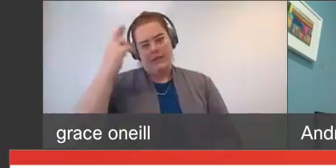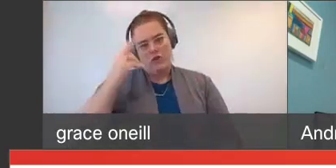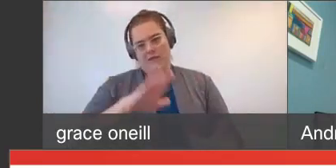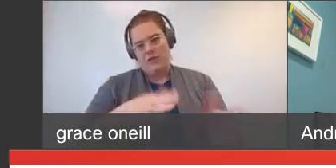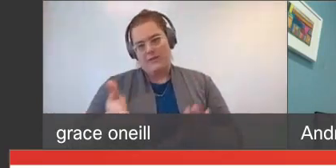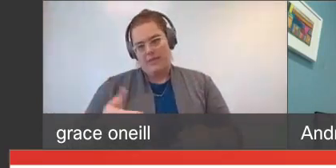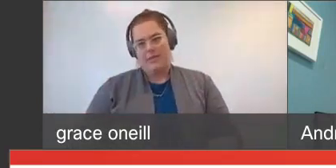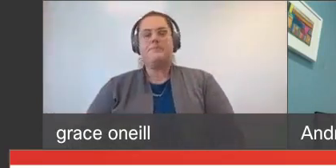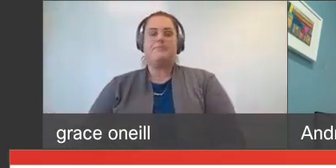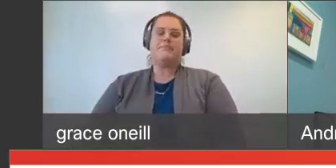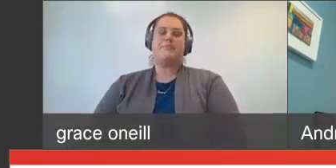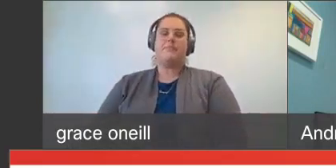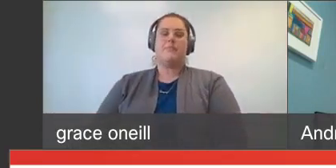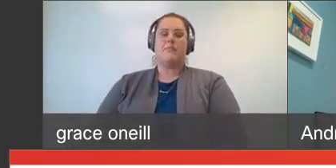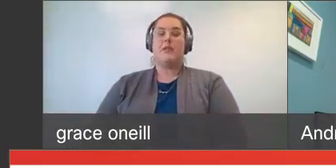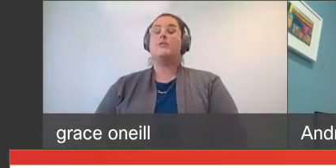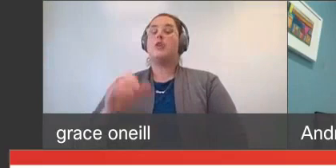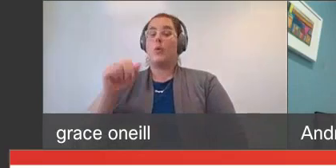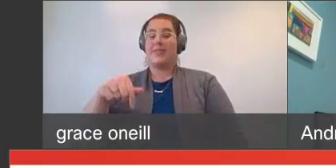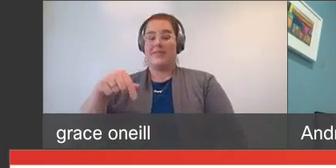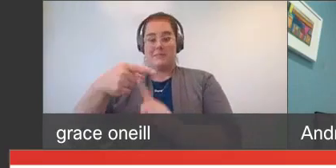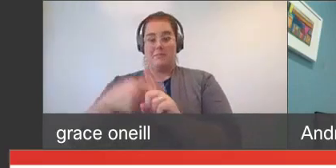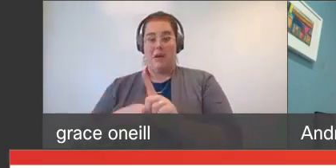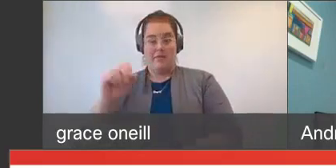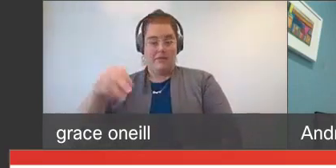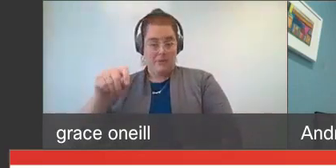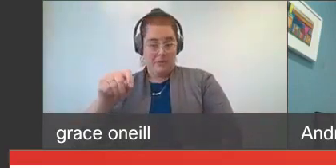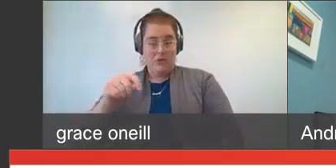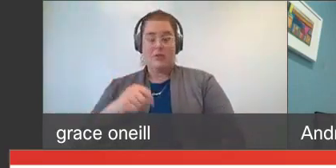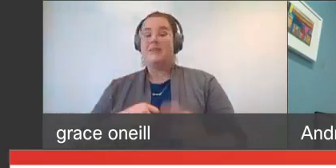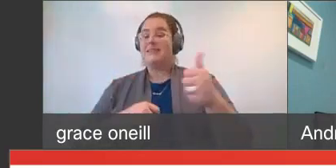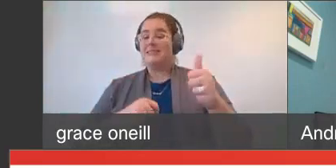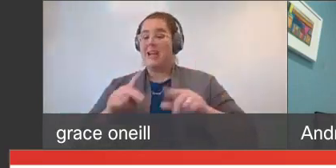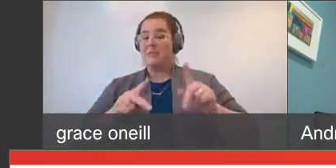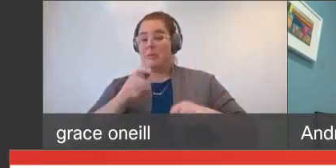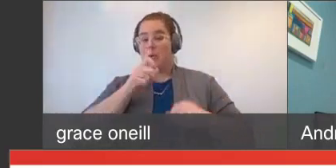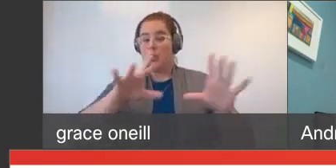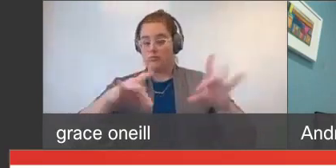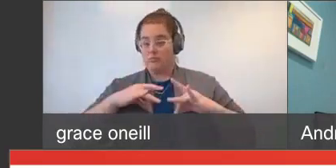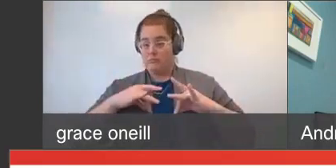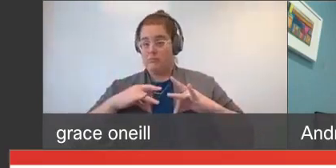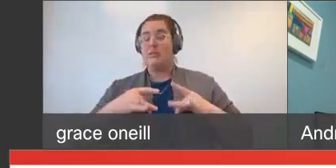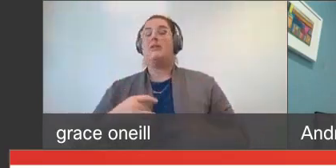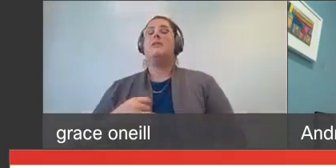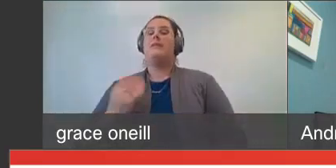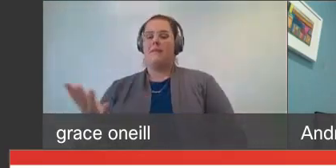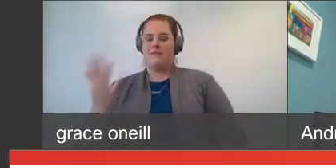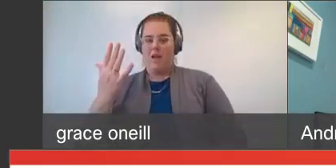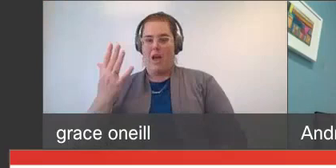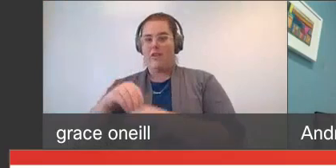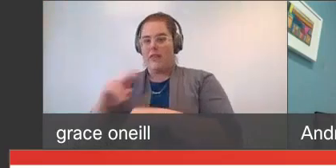So in the month of September, the 10 people who contracted COVID, 5 were in natural